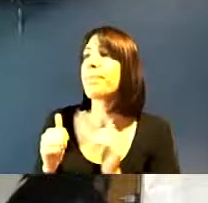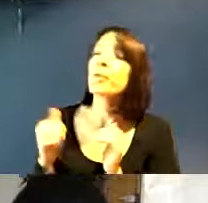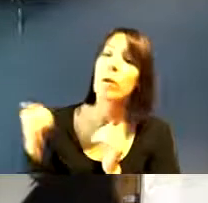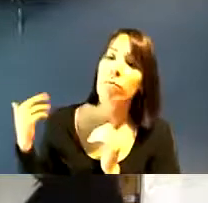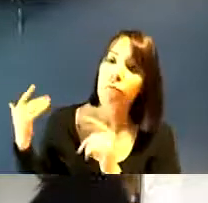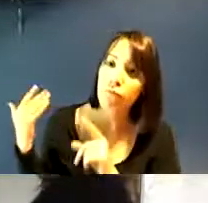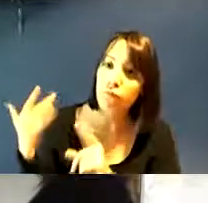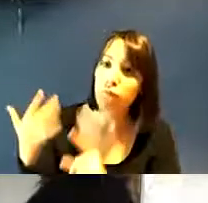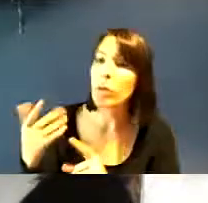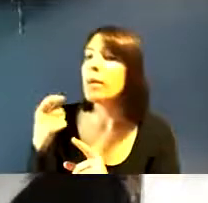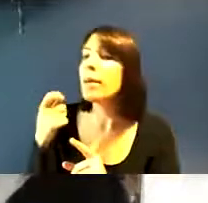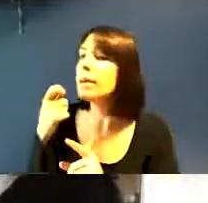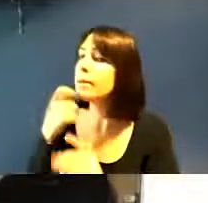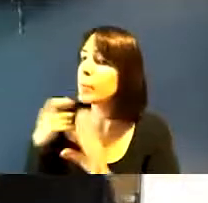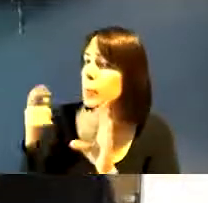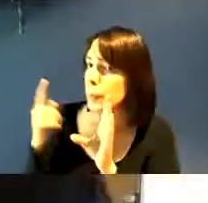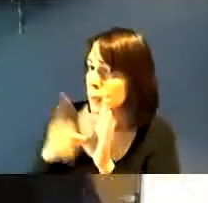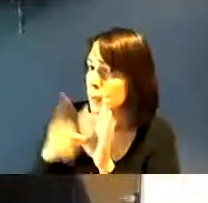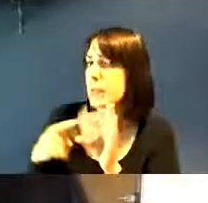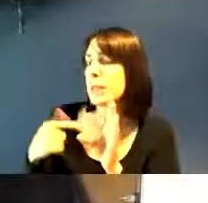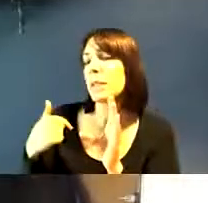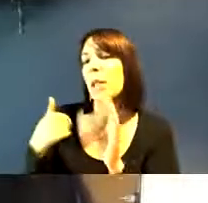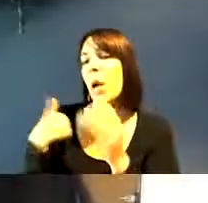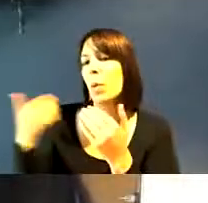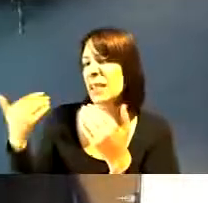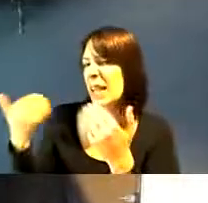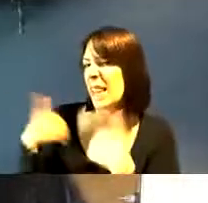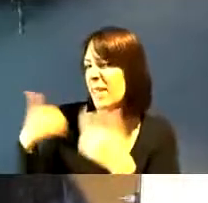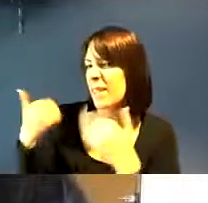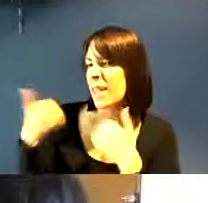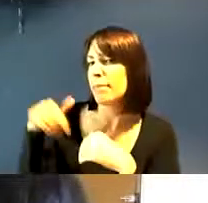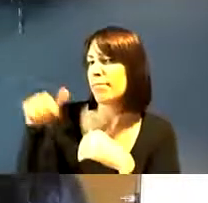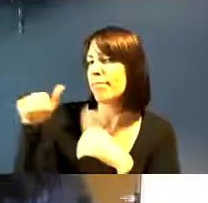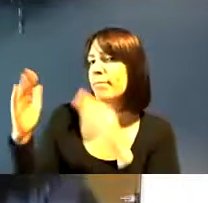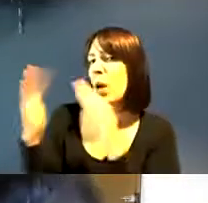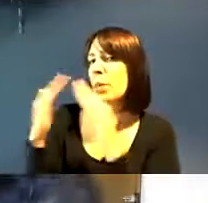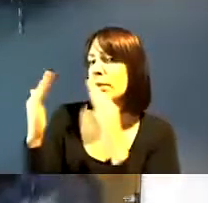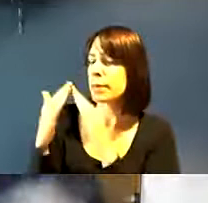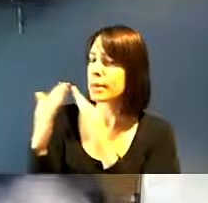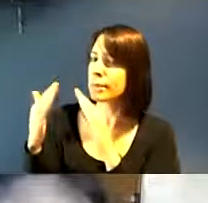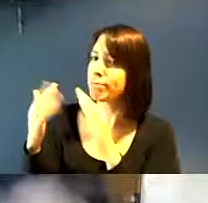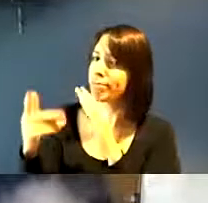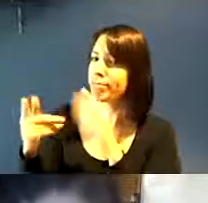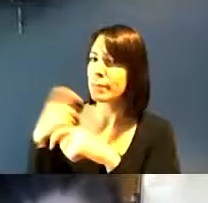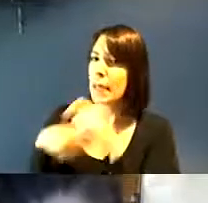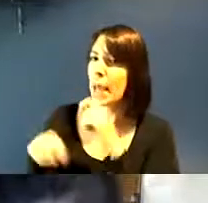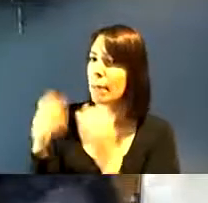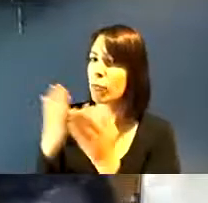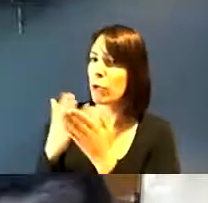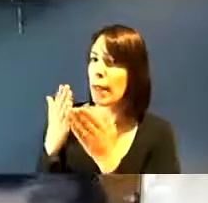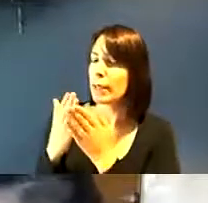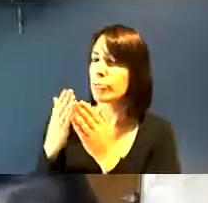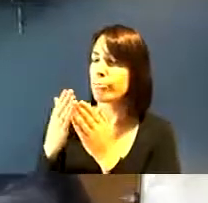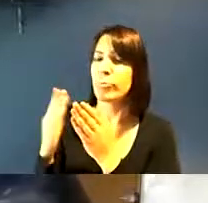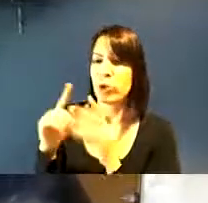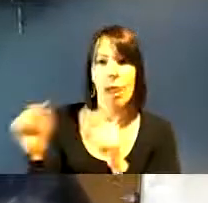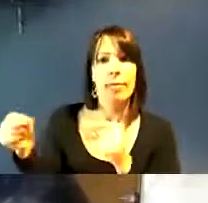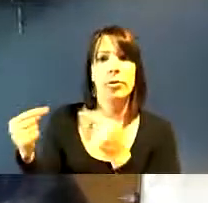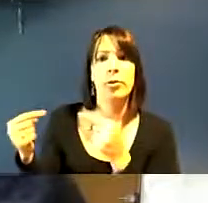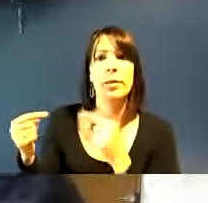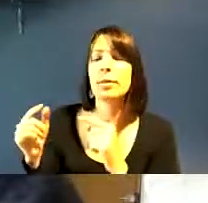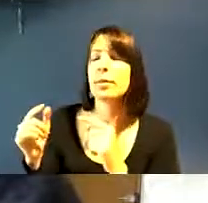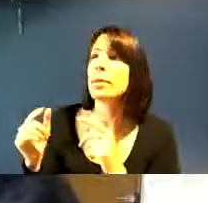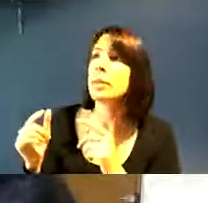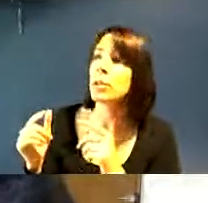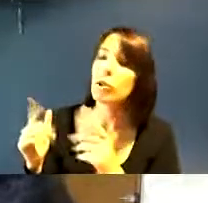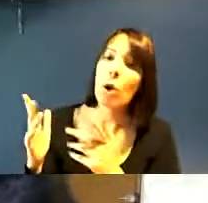I was living in a space that became really challenging. So initially, there was this fantastic thing that kind of